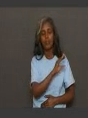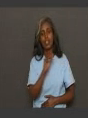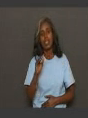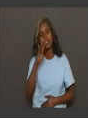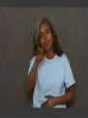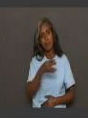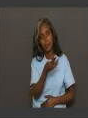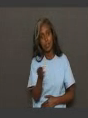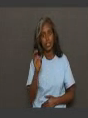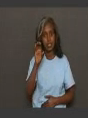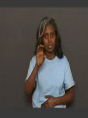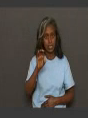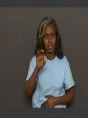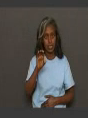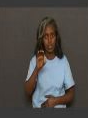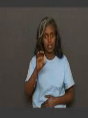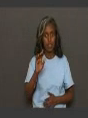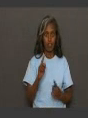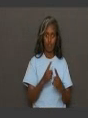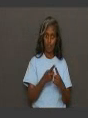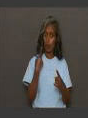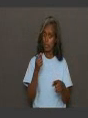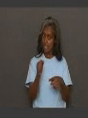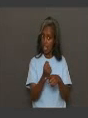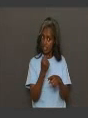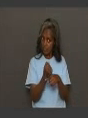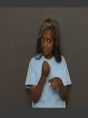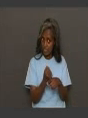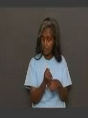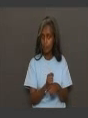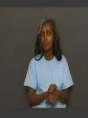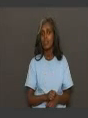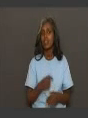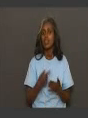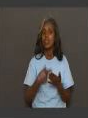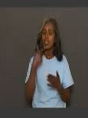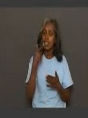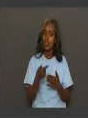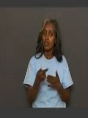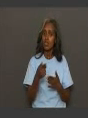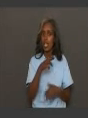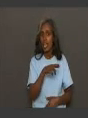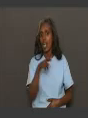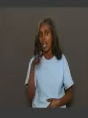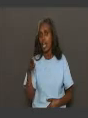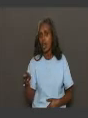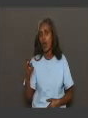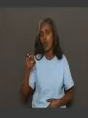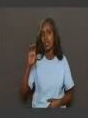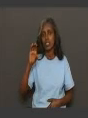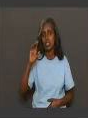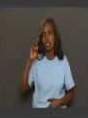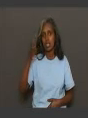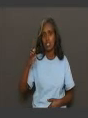B and matrix C from the activity into their